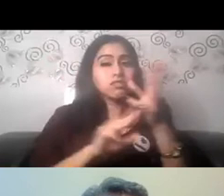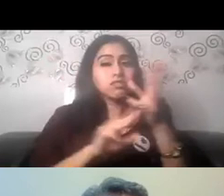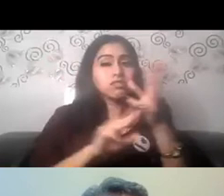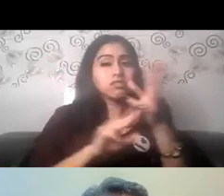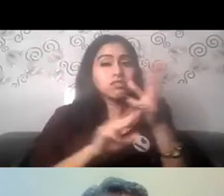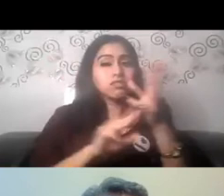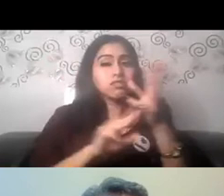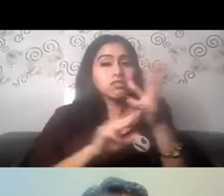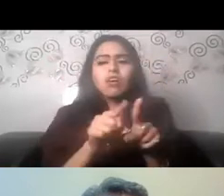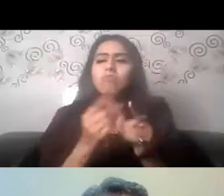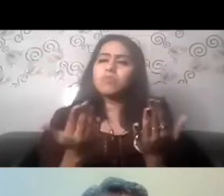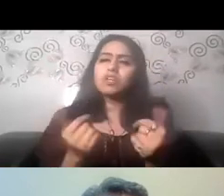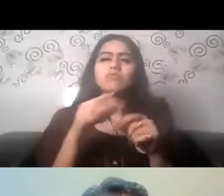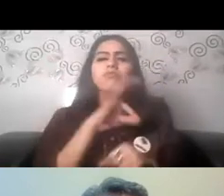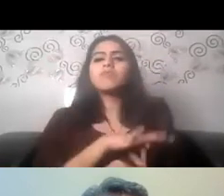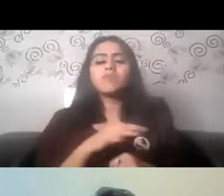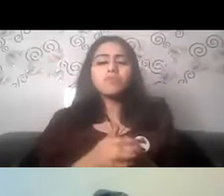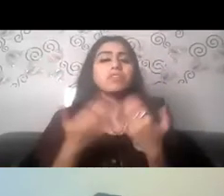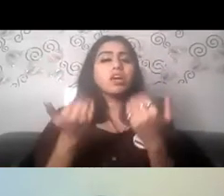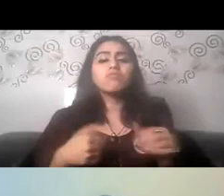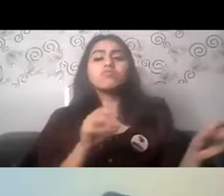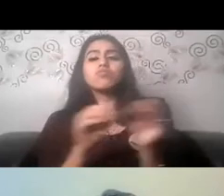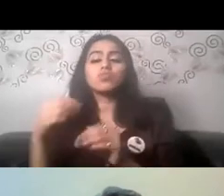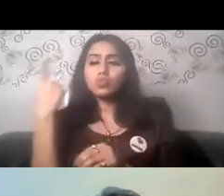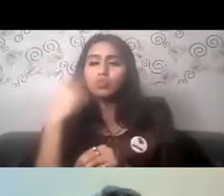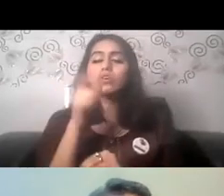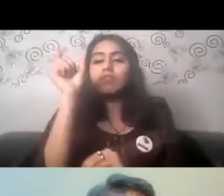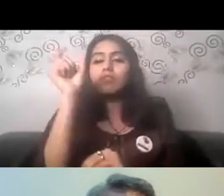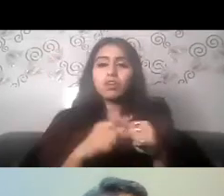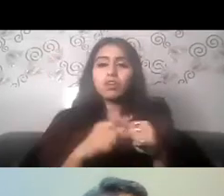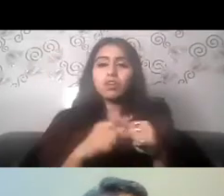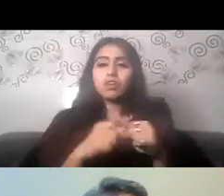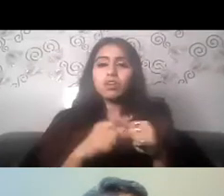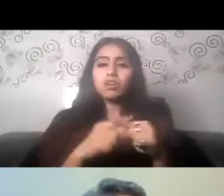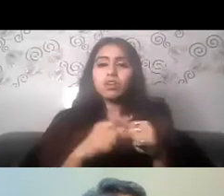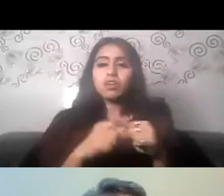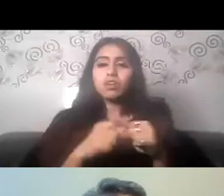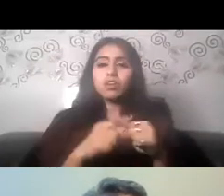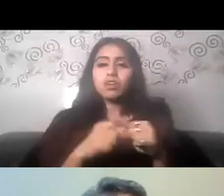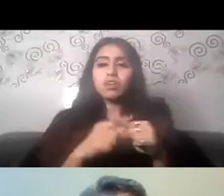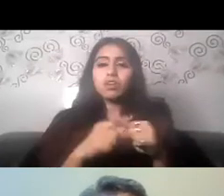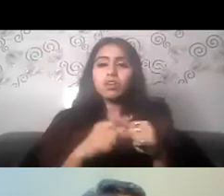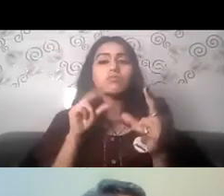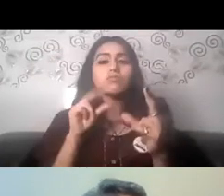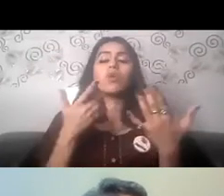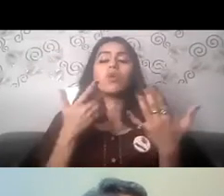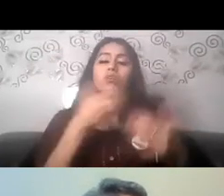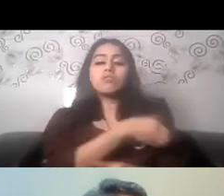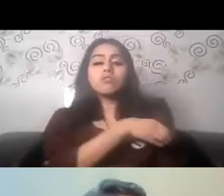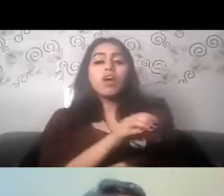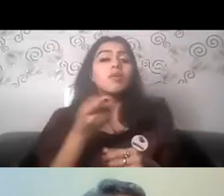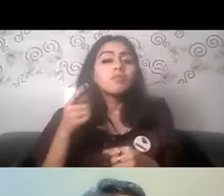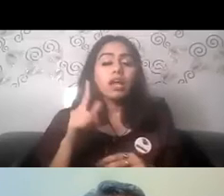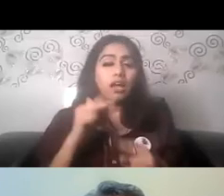I want to little towards, so there's much talk of inclusion and empowerment, but in